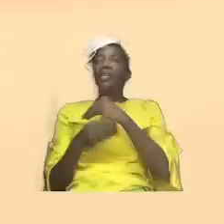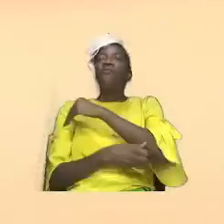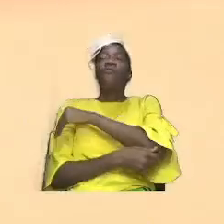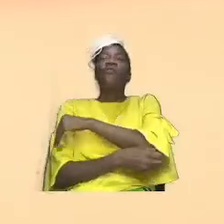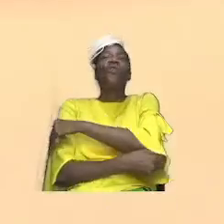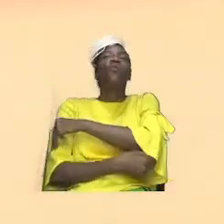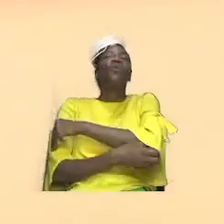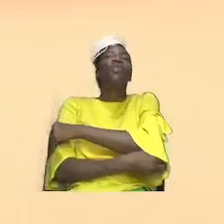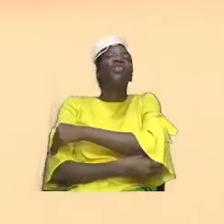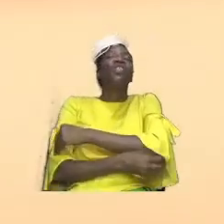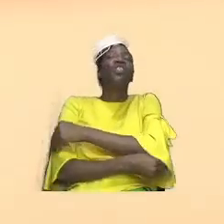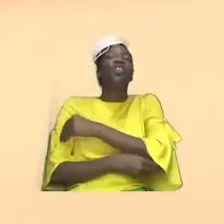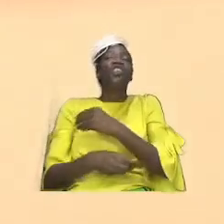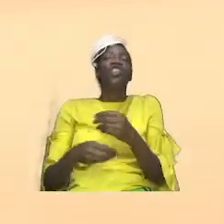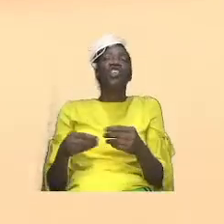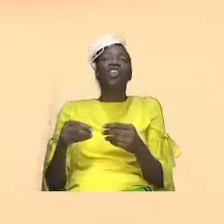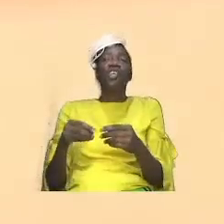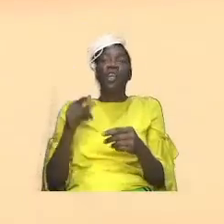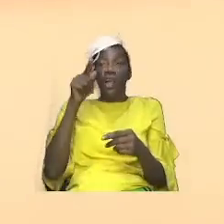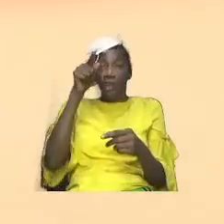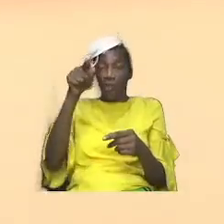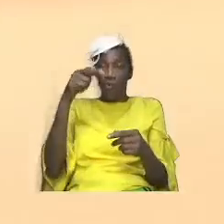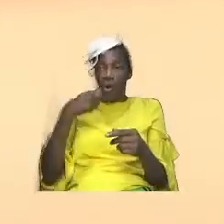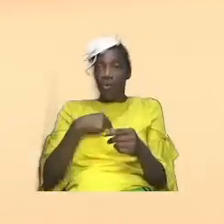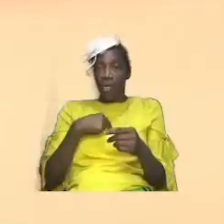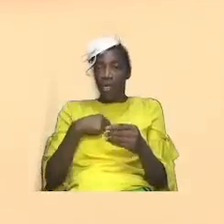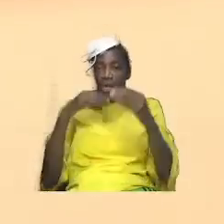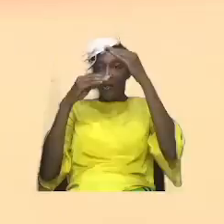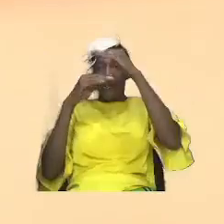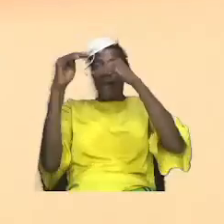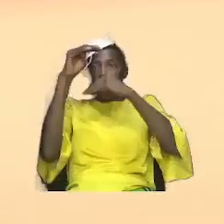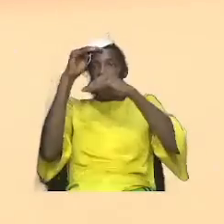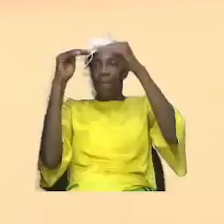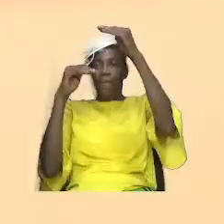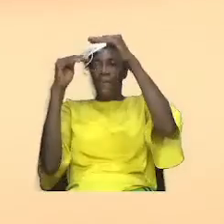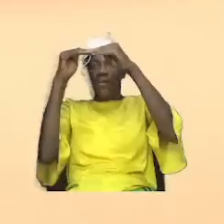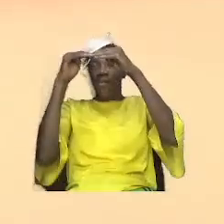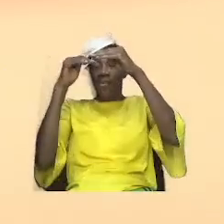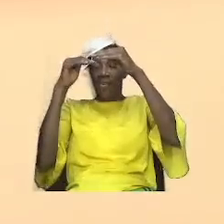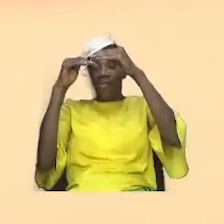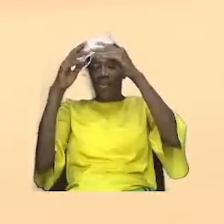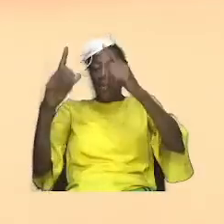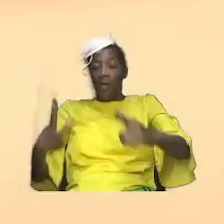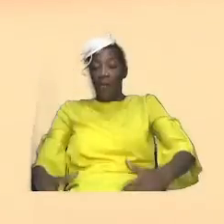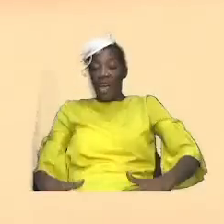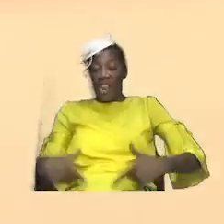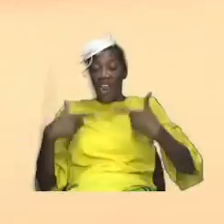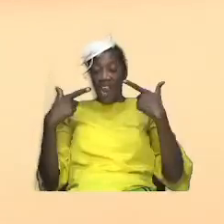I, we are putting up a structure by the type of life that we live.